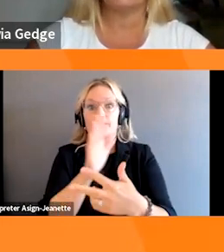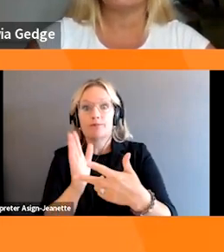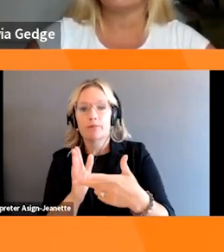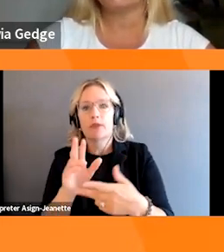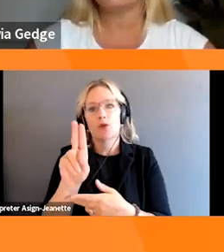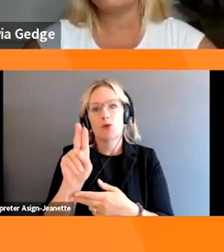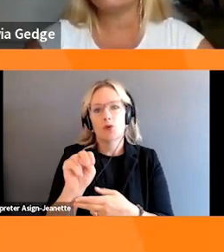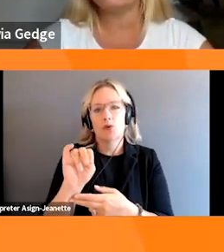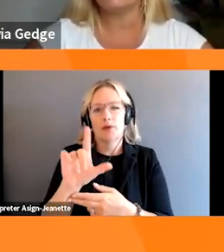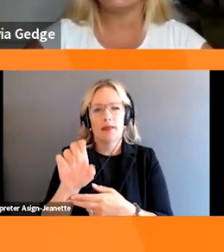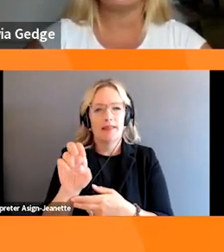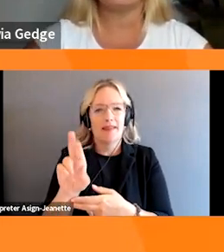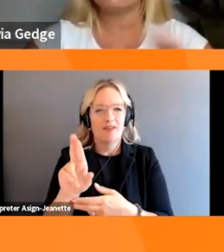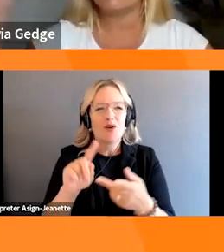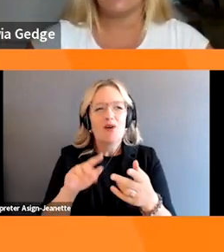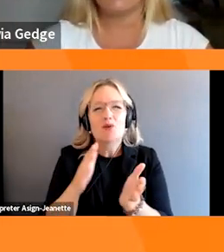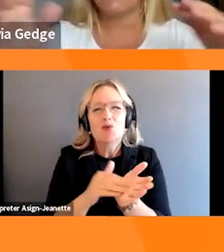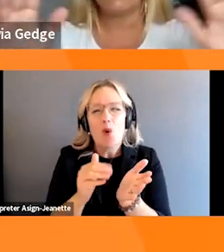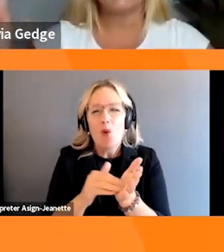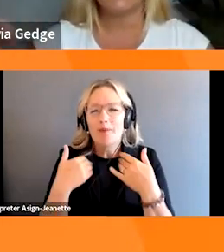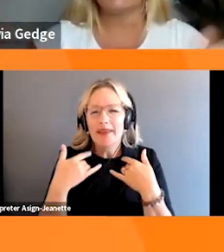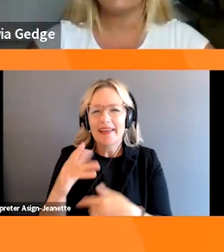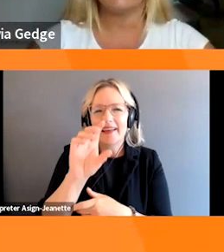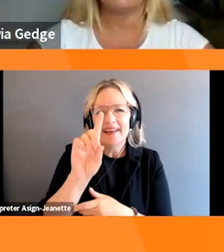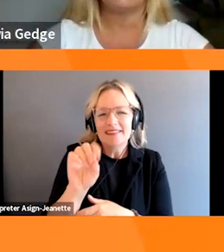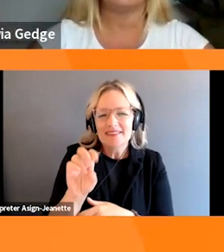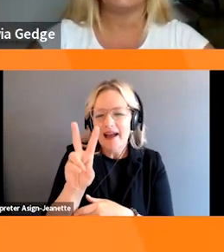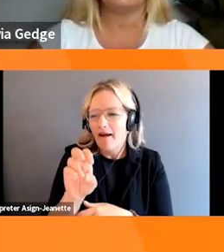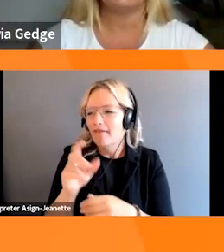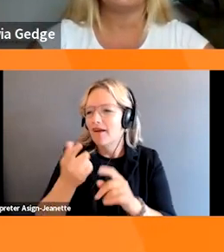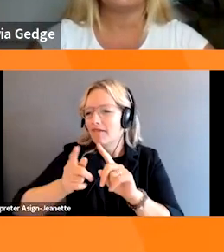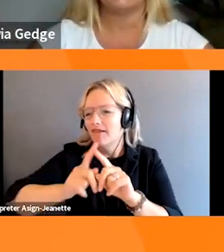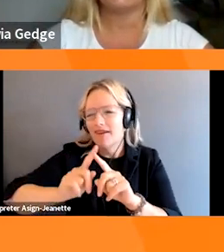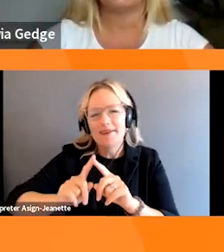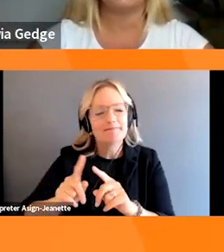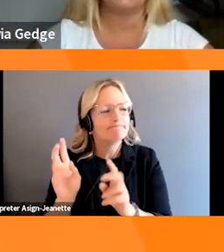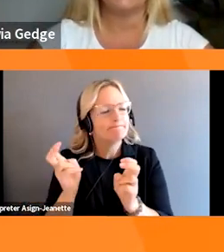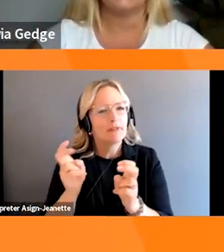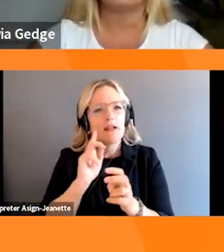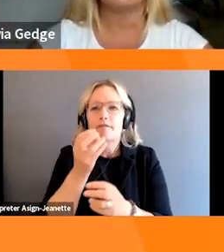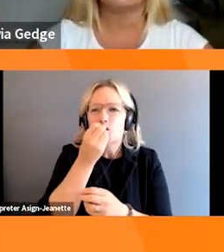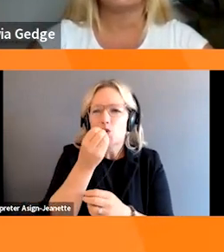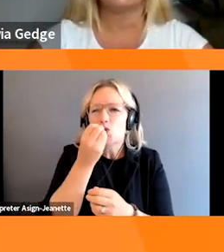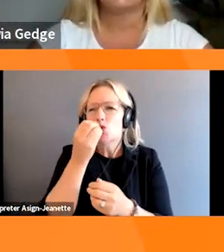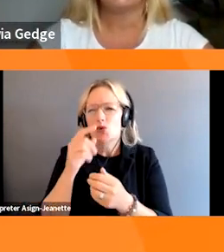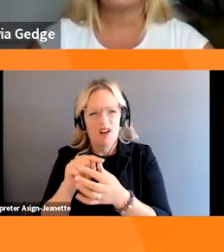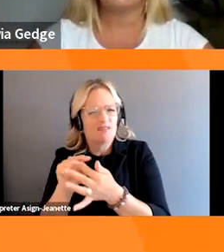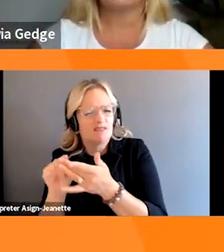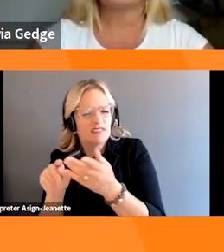so you might be familiar with Dove. They have a whole suite between sort of food and other